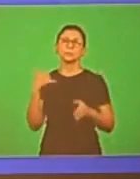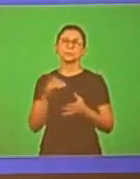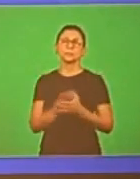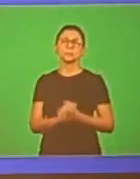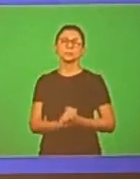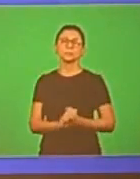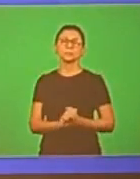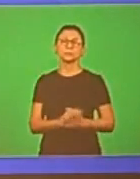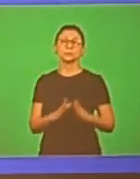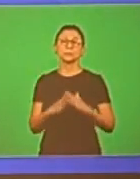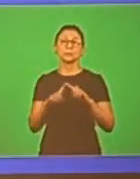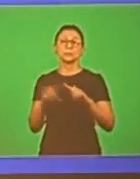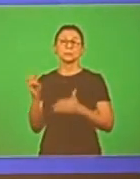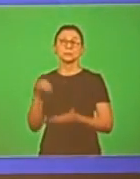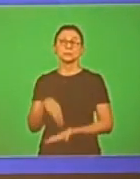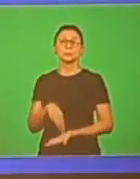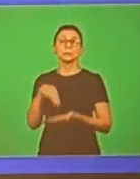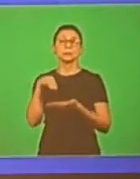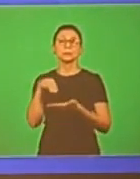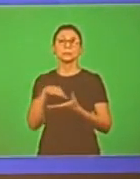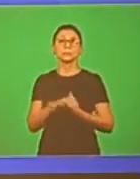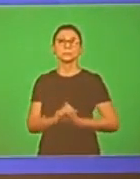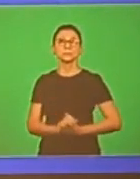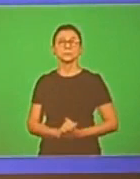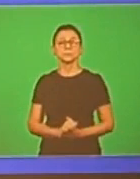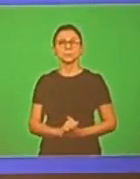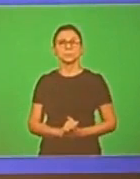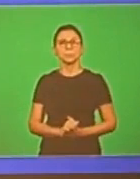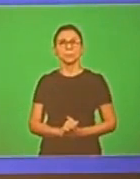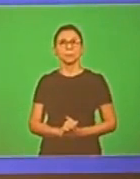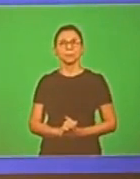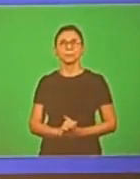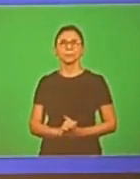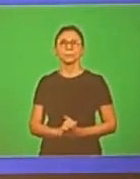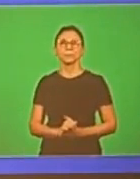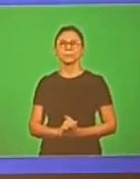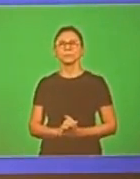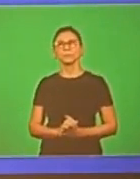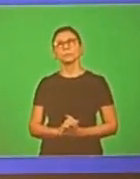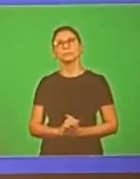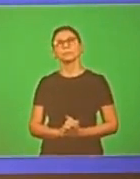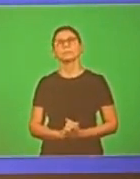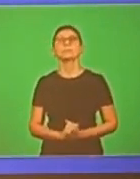And also a anniversary of Cacoal, Rondônia,